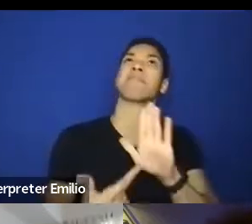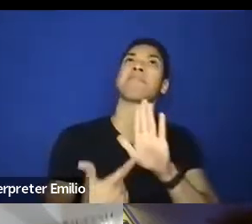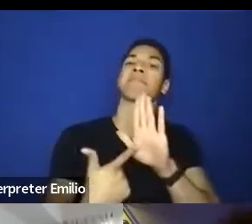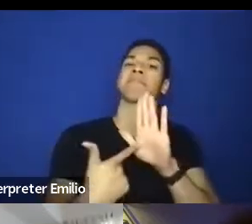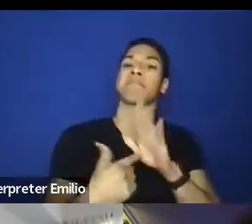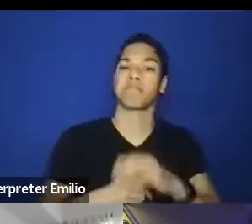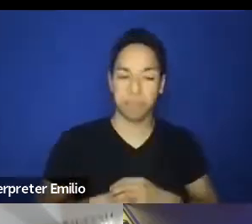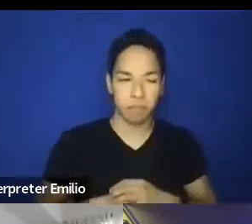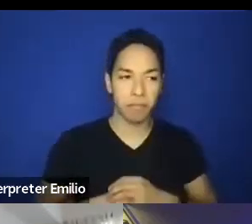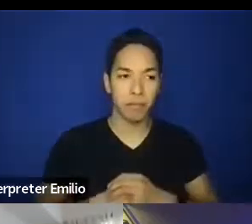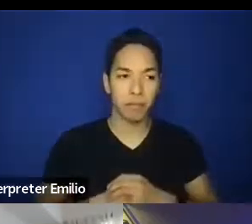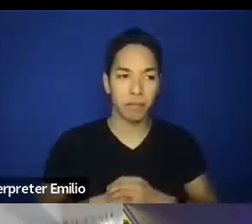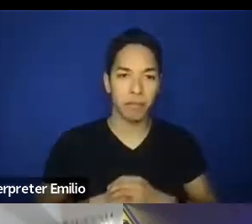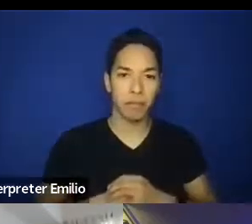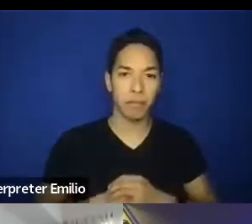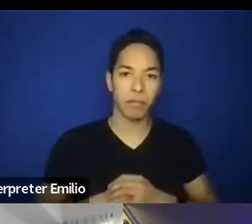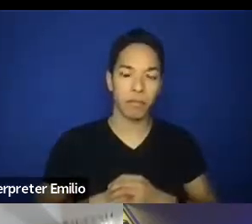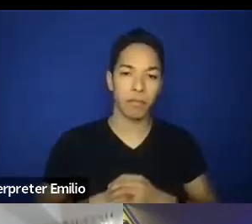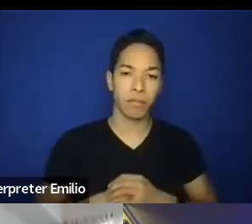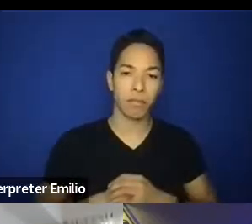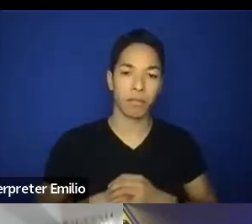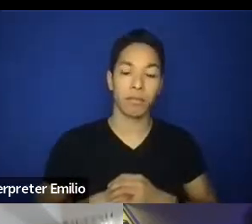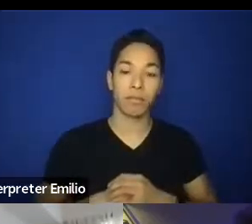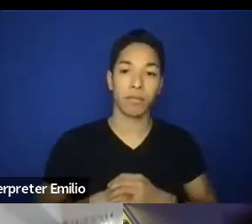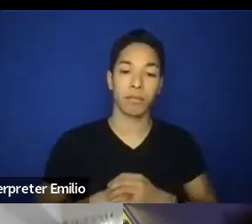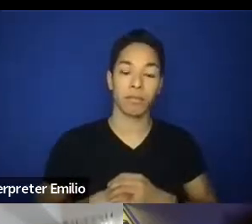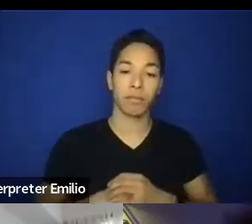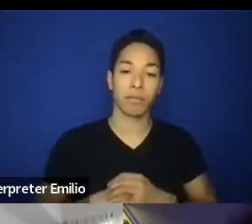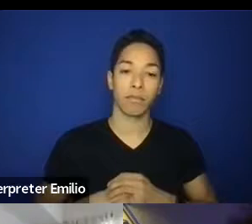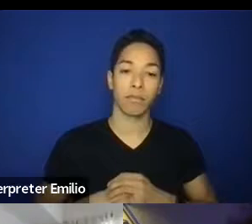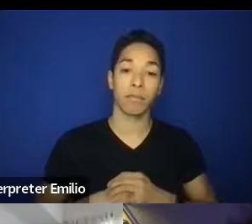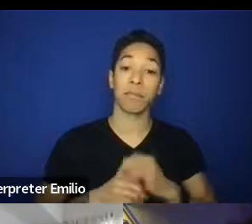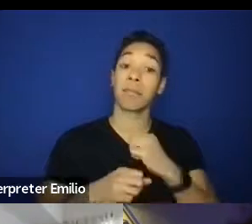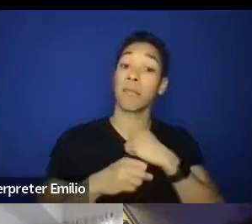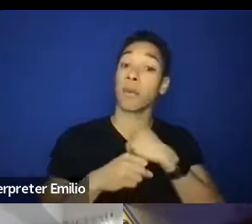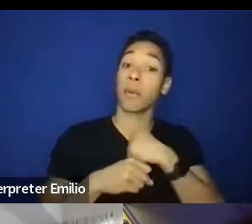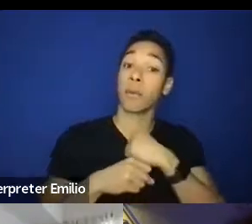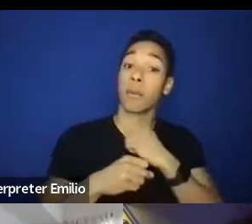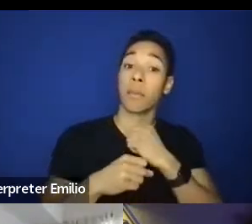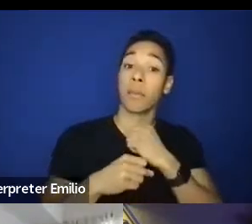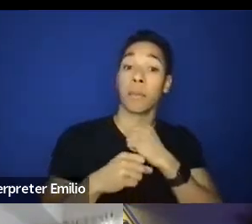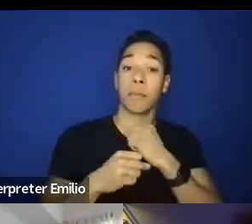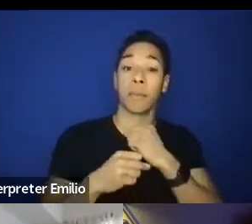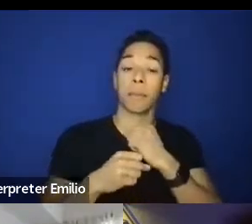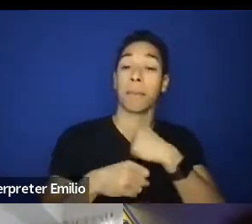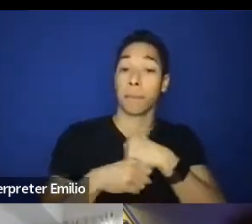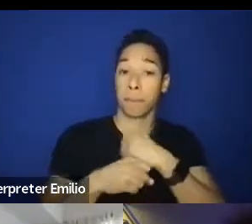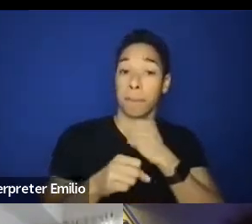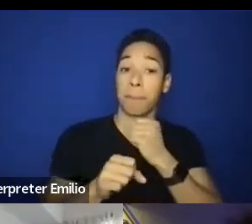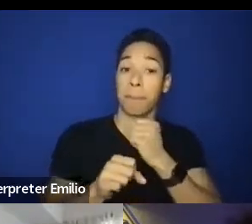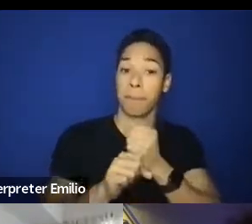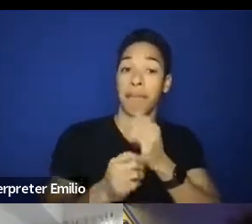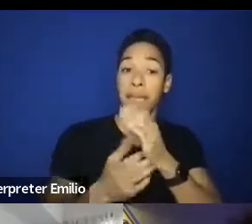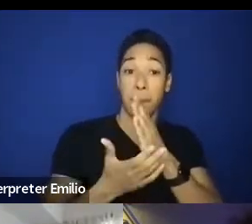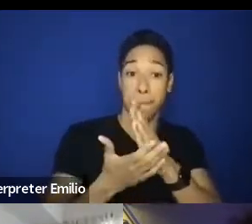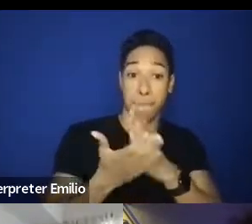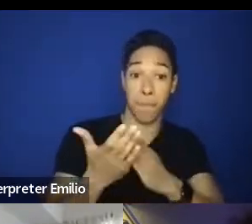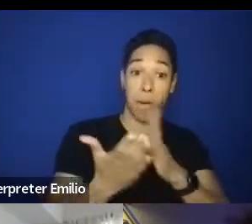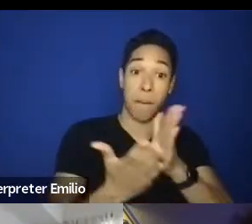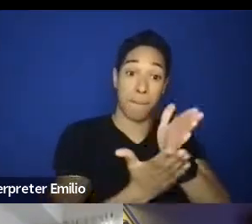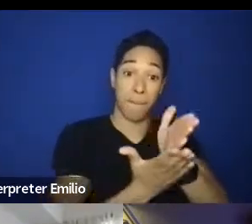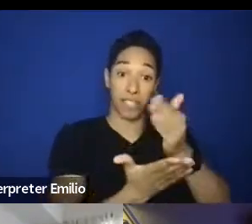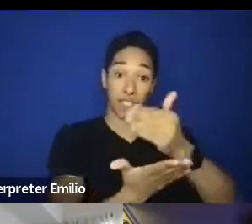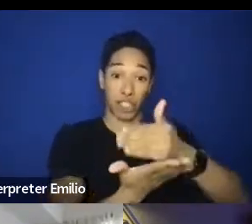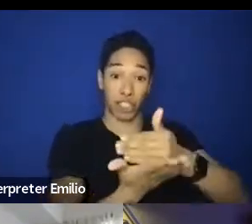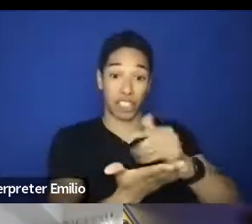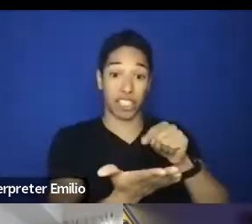a more concrete example is like creating making part of the budget, having